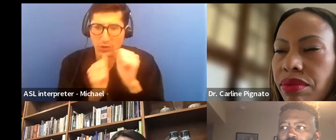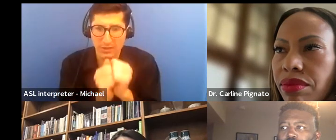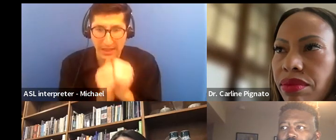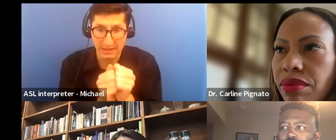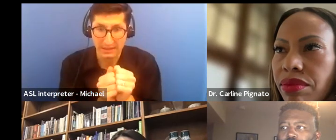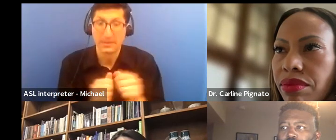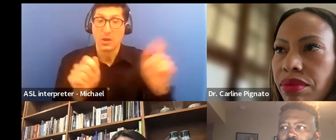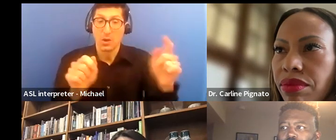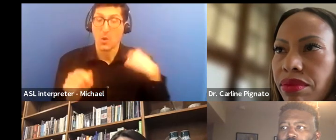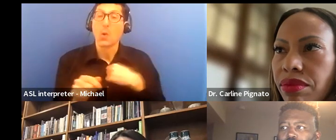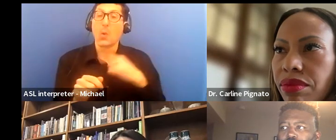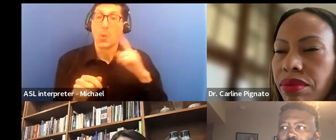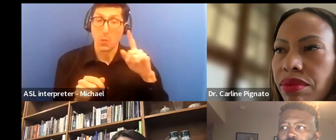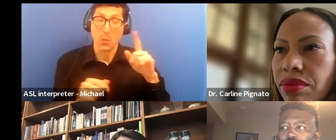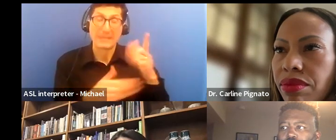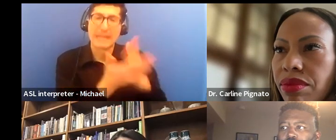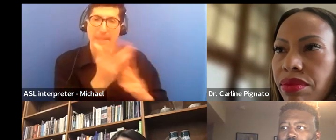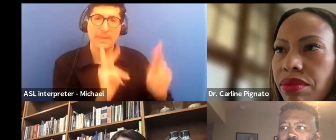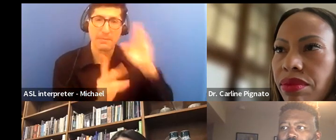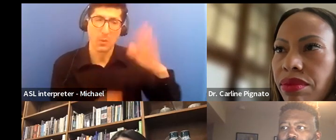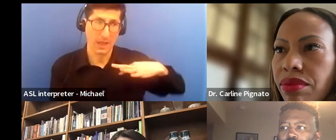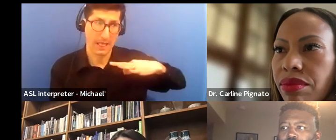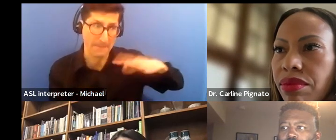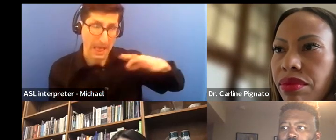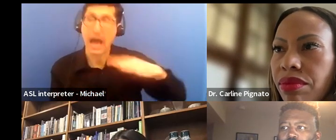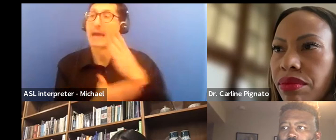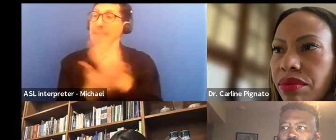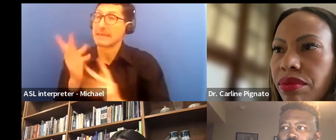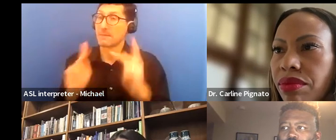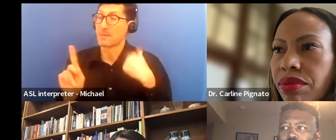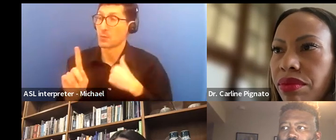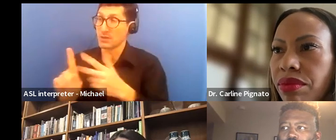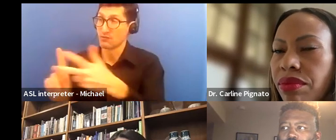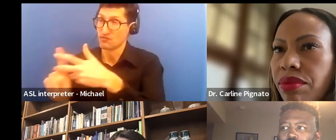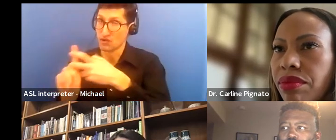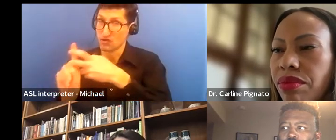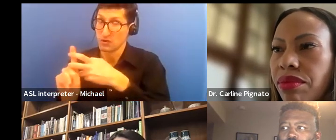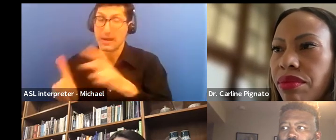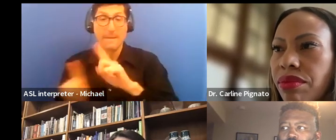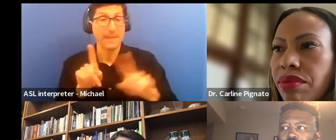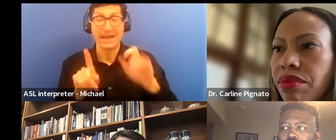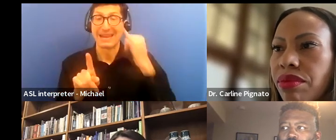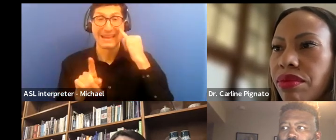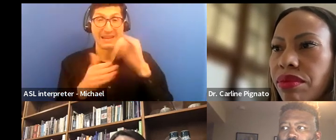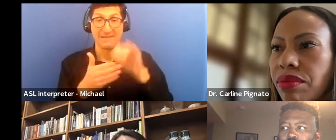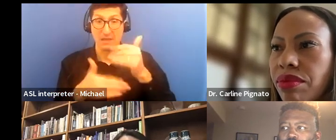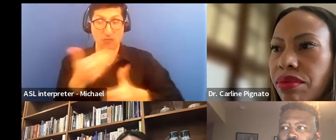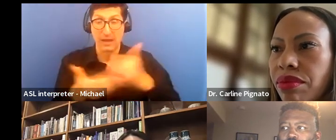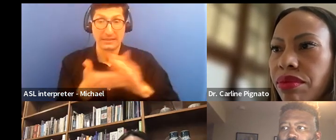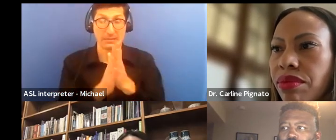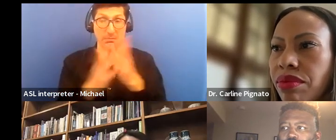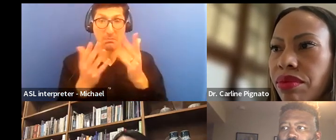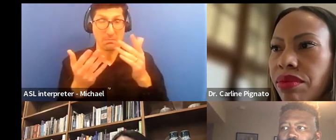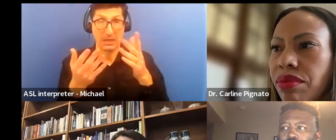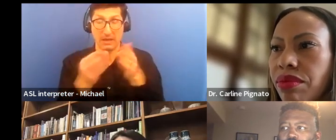recruited, but if there becomes too much noise around that search process, many will not participate any further. So we've got to be